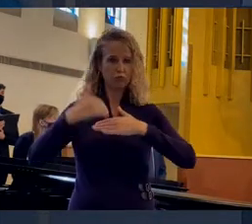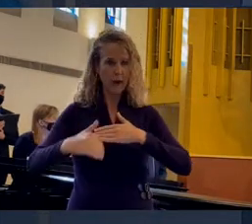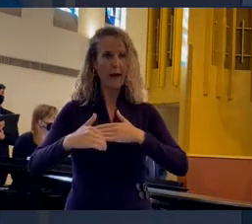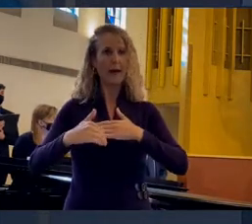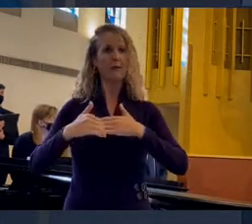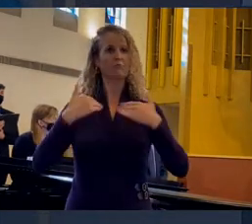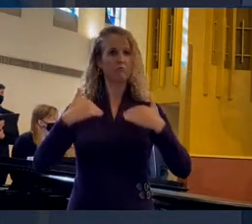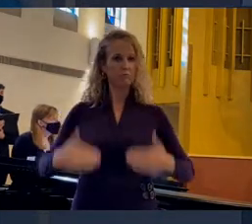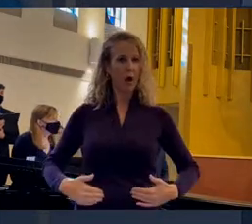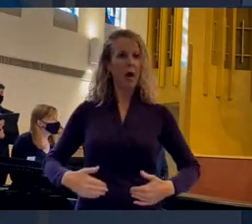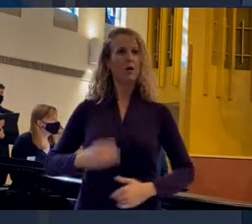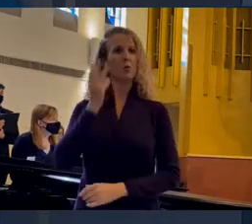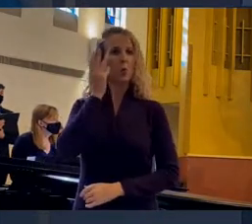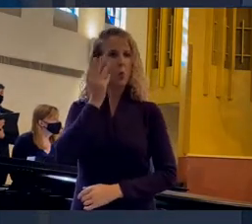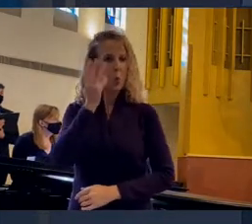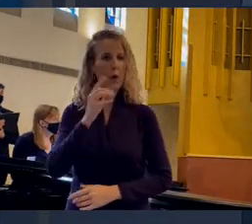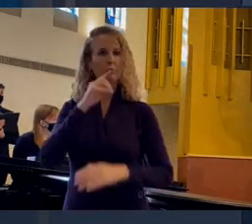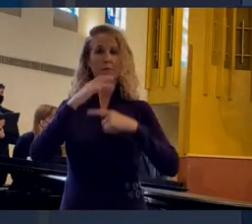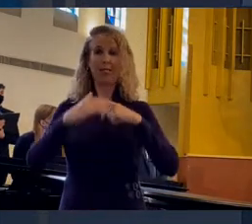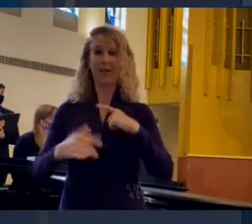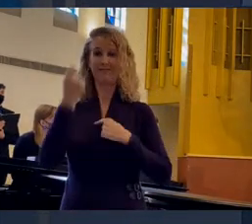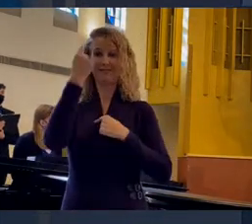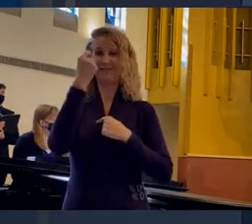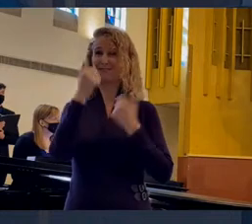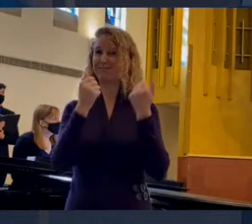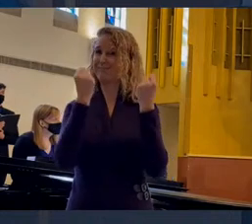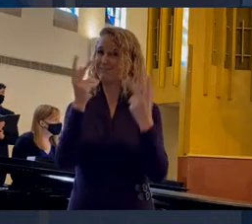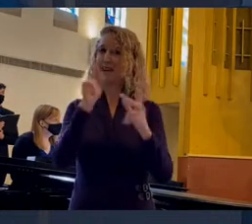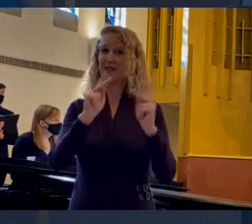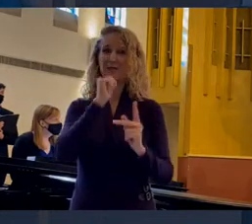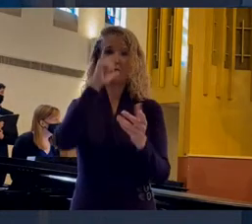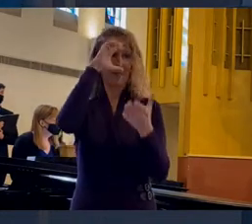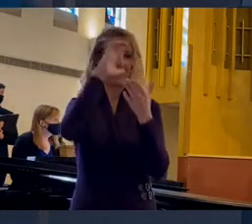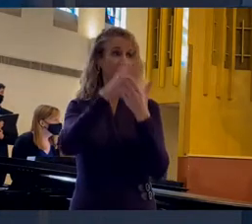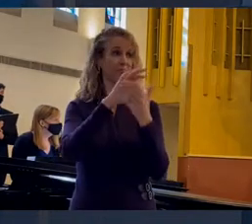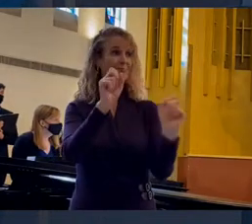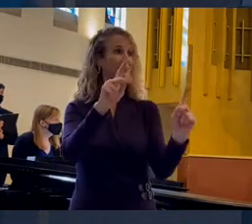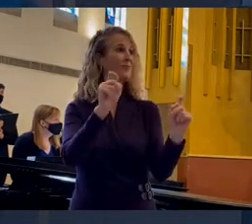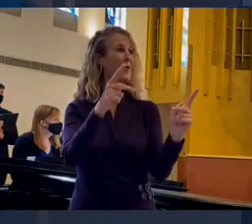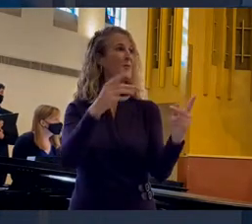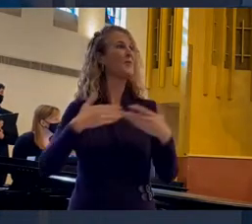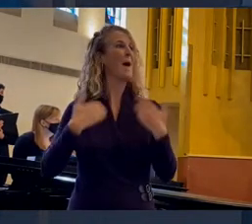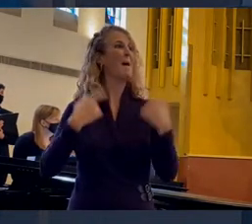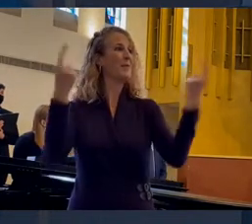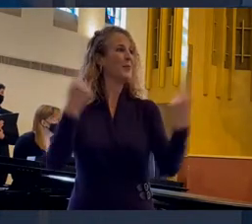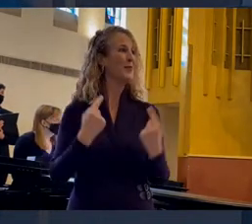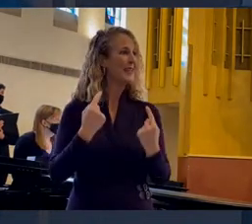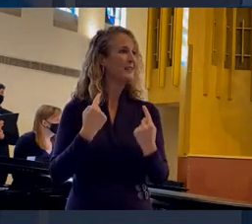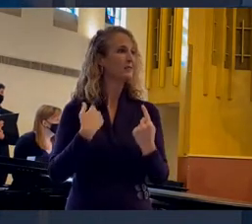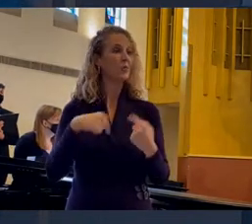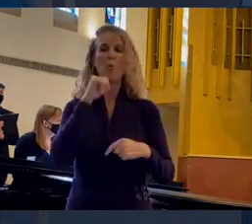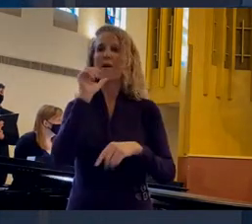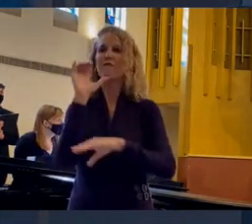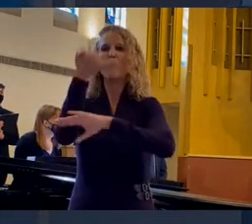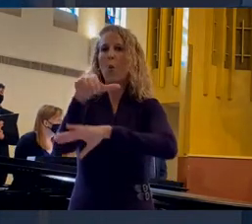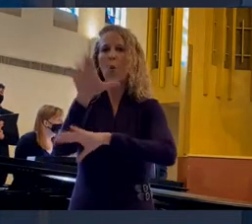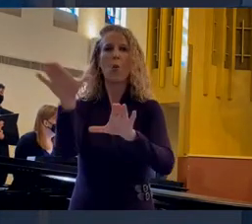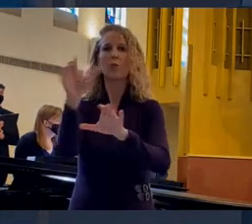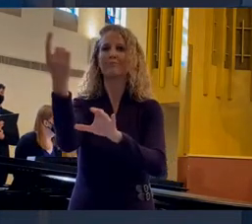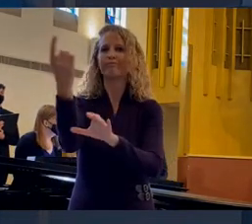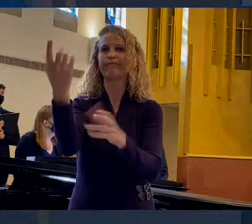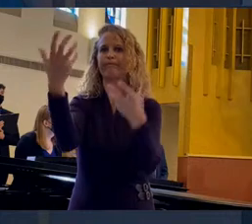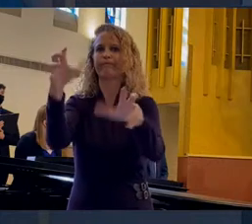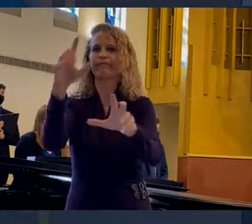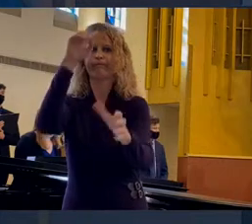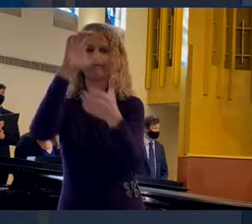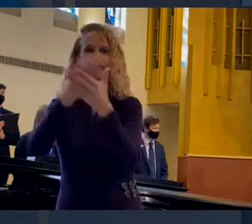present. We know that there are many who don't believe that, and that's okay. We're still really glad you're here. No one's going to be forced to do something